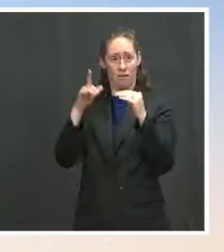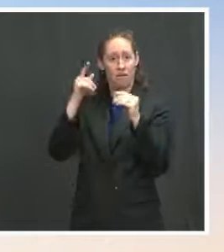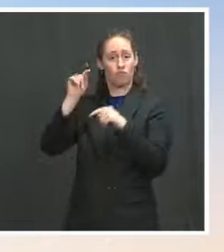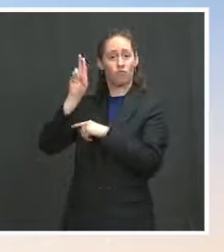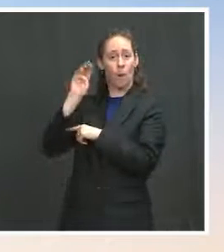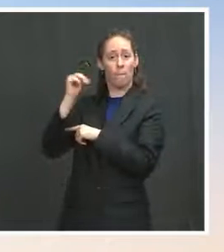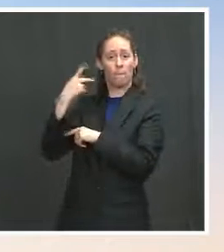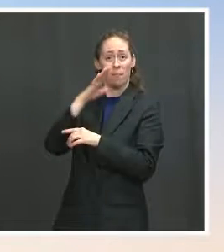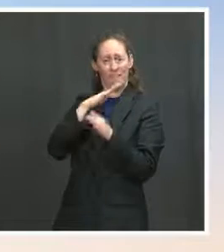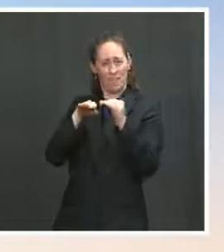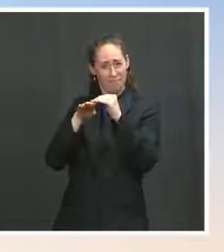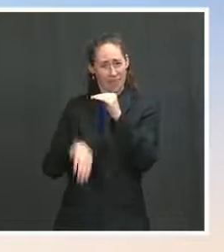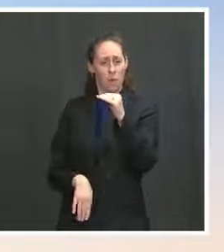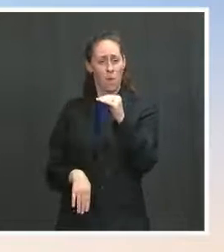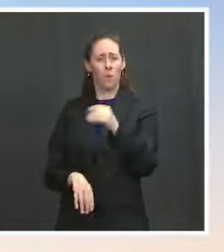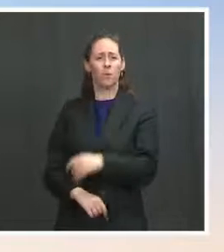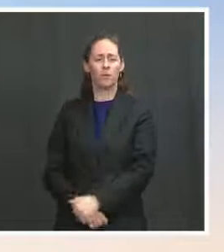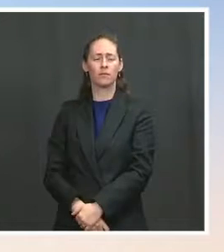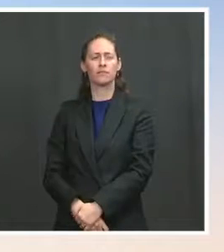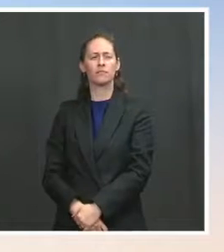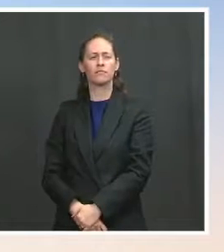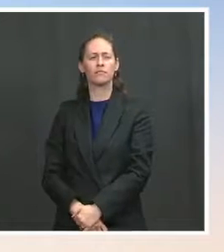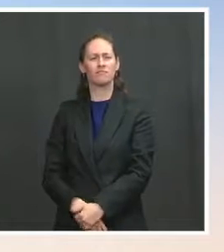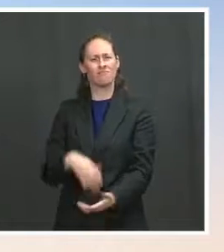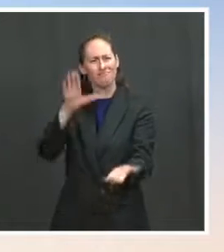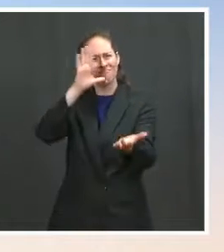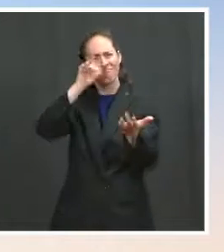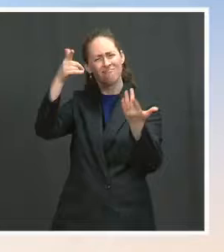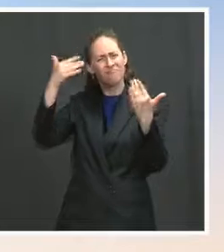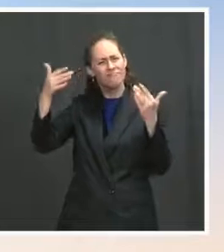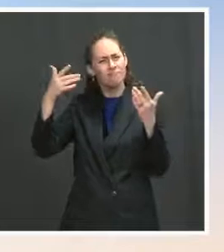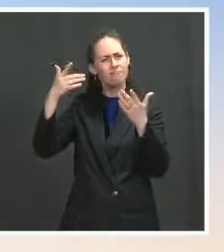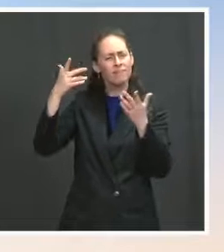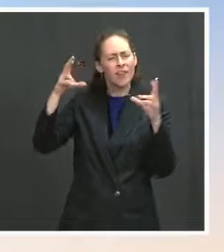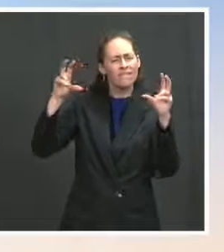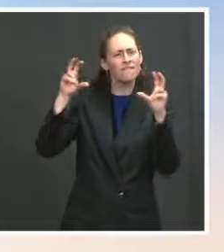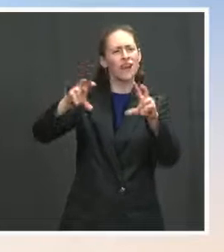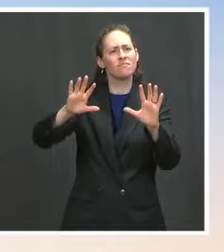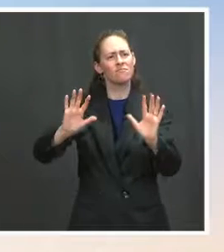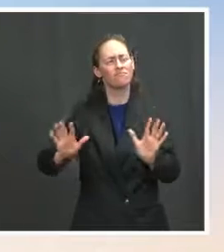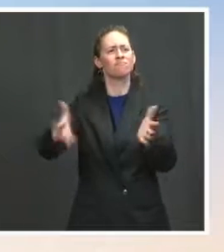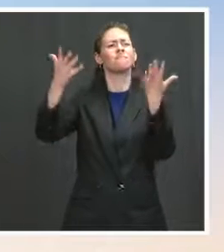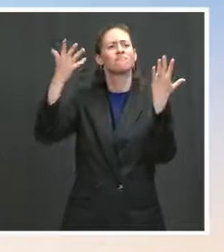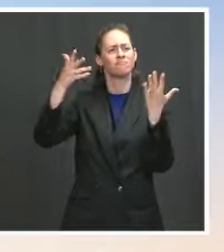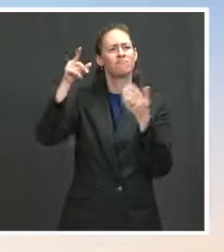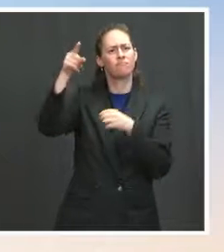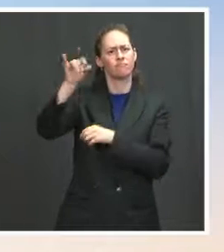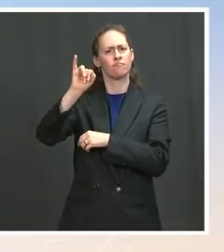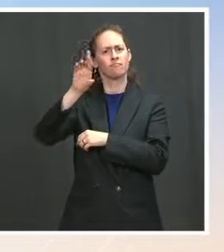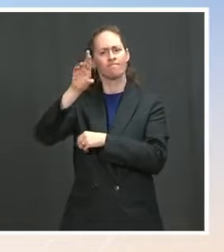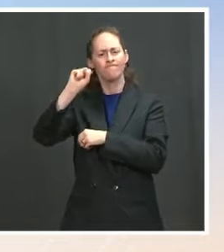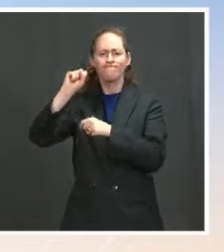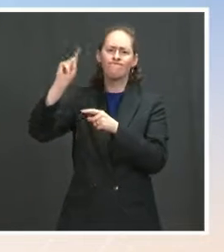to invest in enforcement, IRS enforcement, something that's supported by 84% of Republicans in the